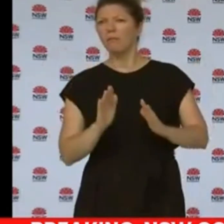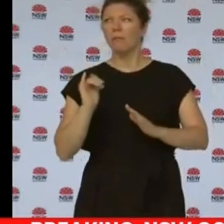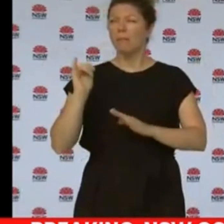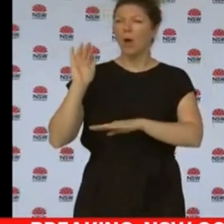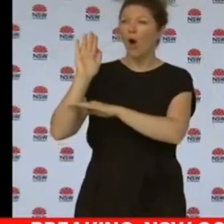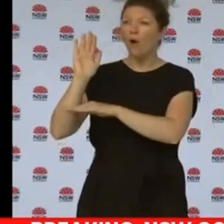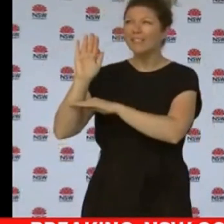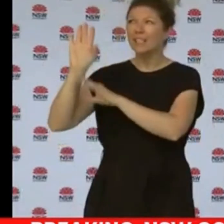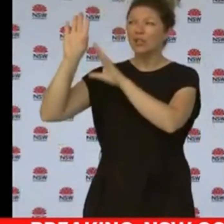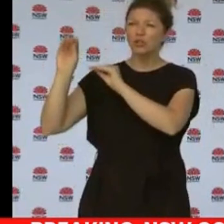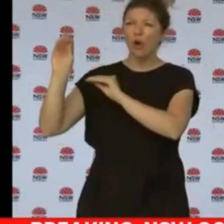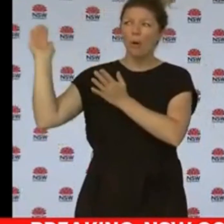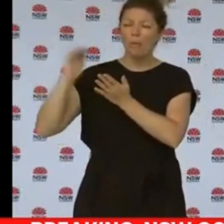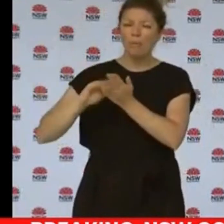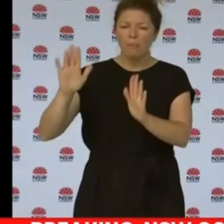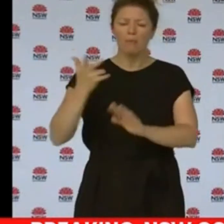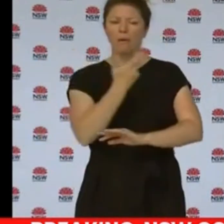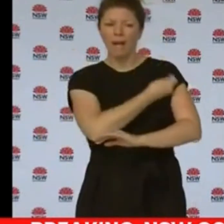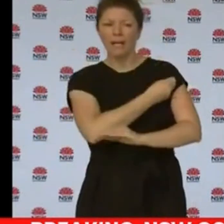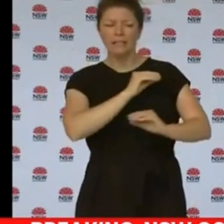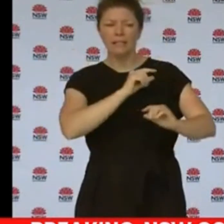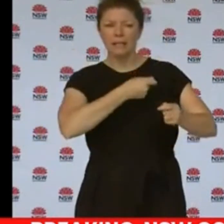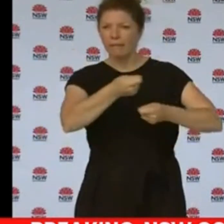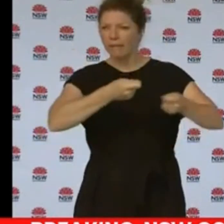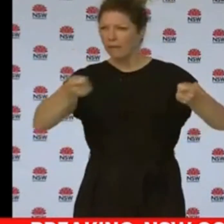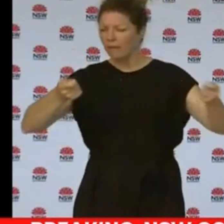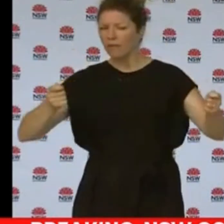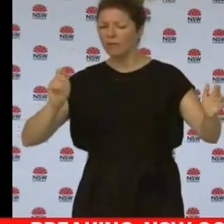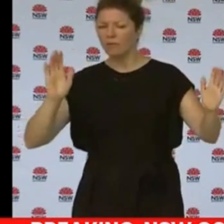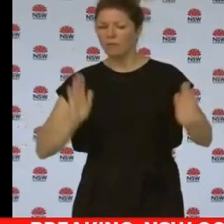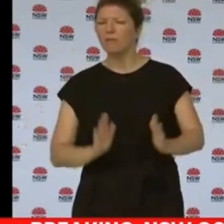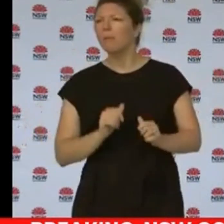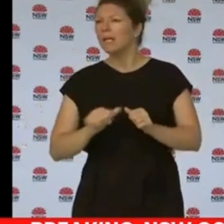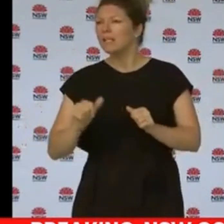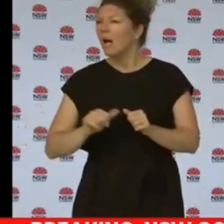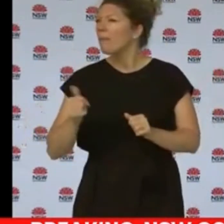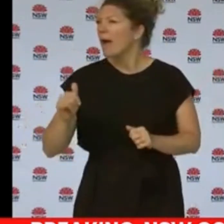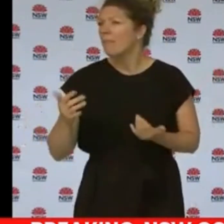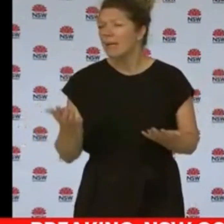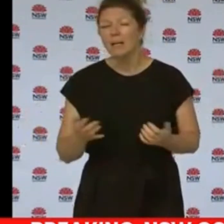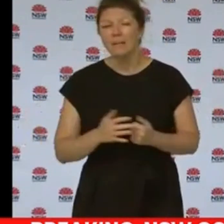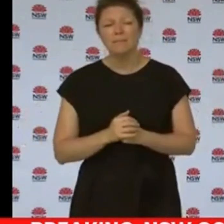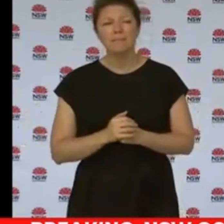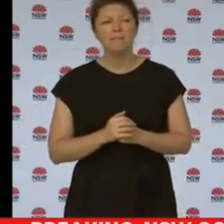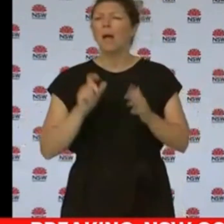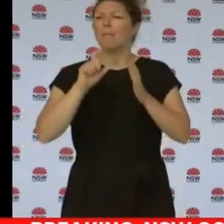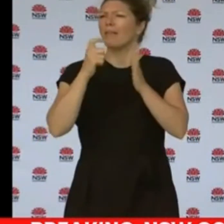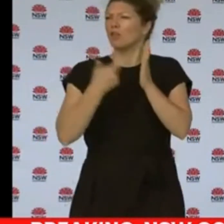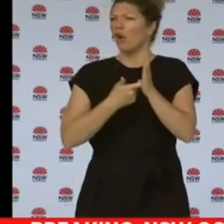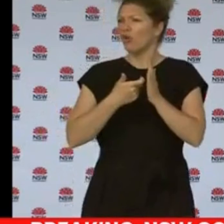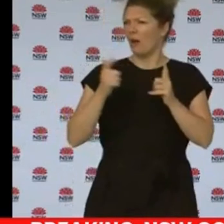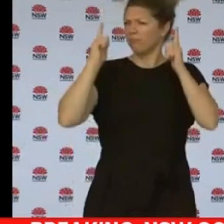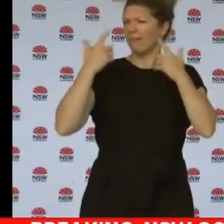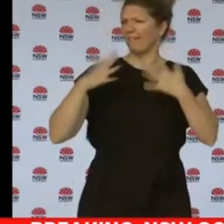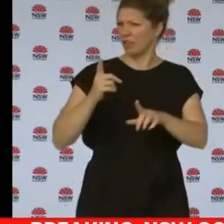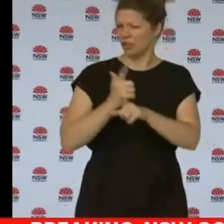number of people coming overseas for the next month as well. So that will also factor into our consideration. But as Dr. Chant said, in many ways,